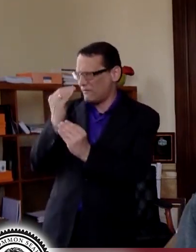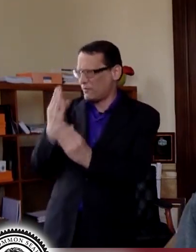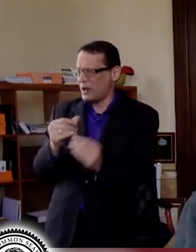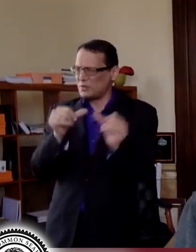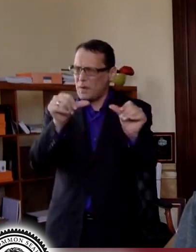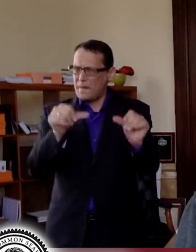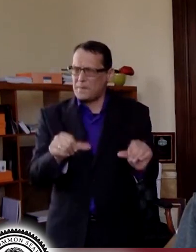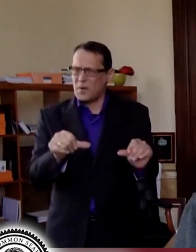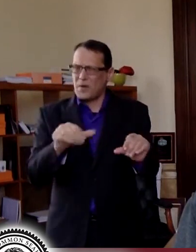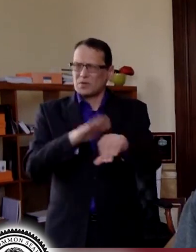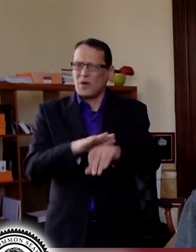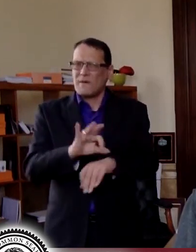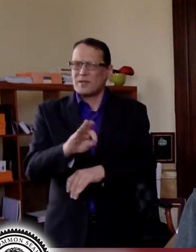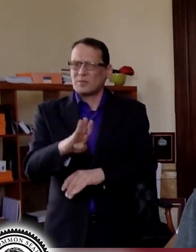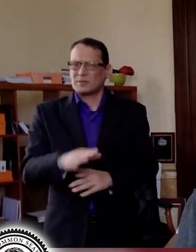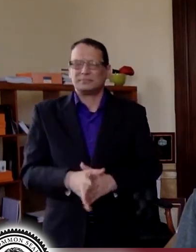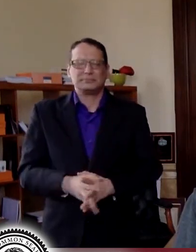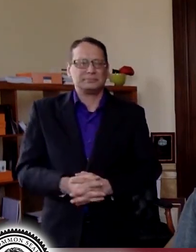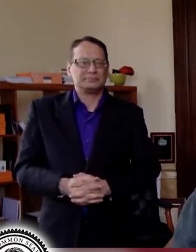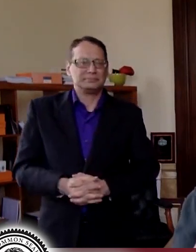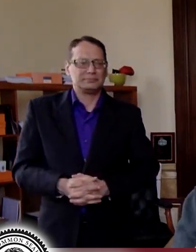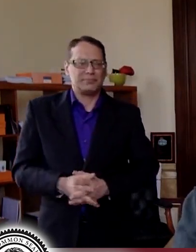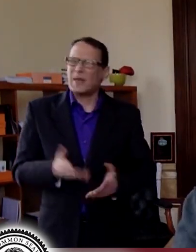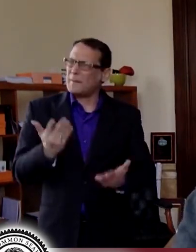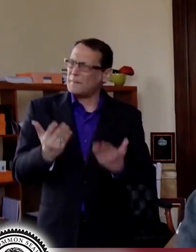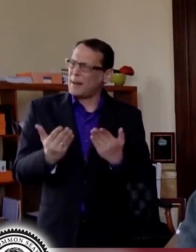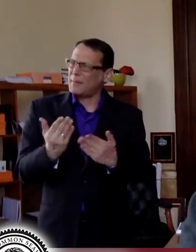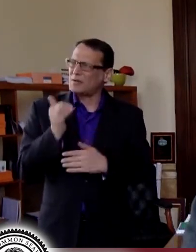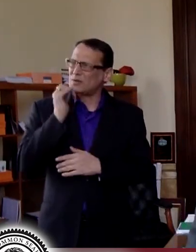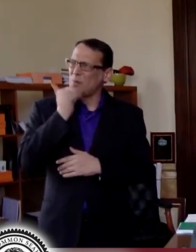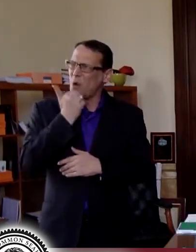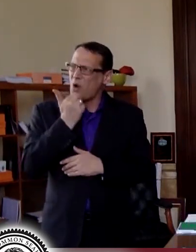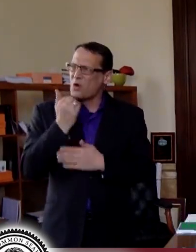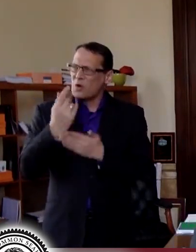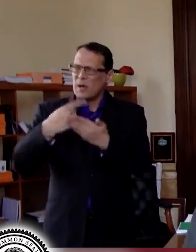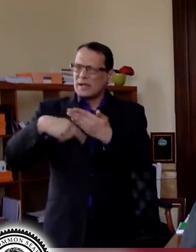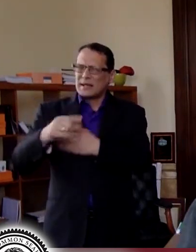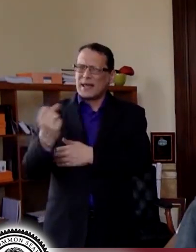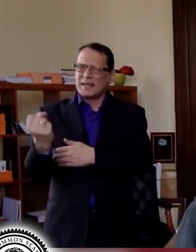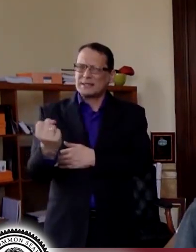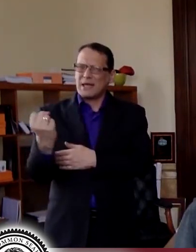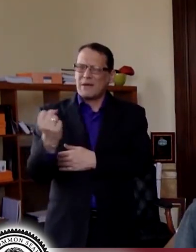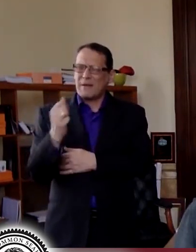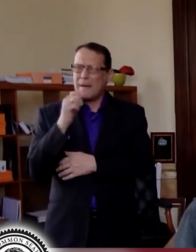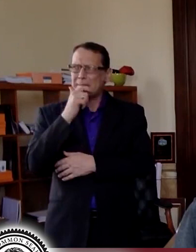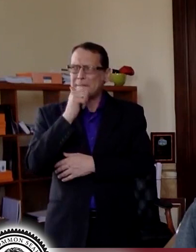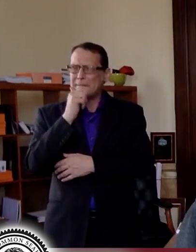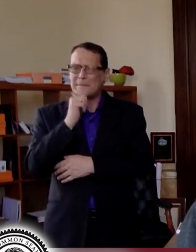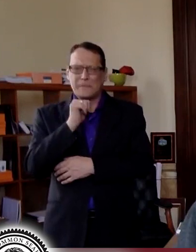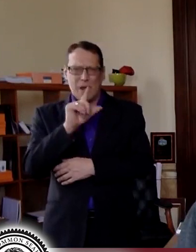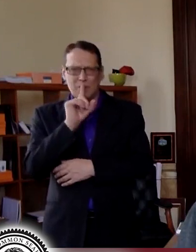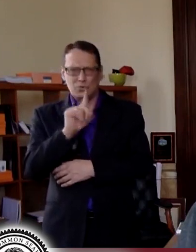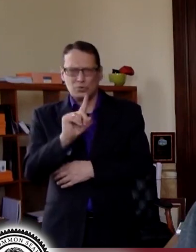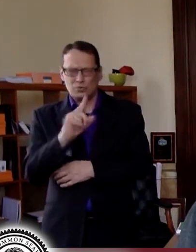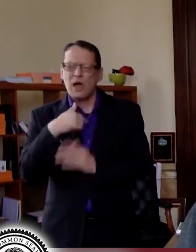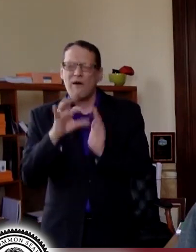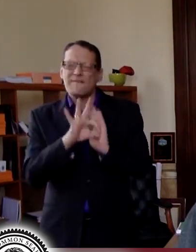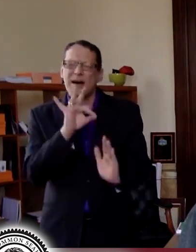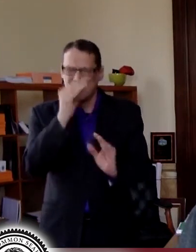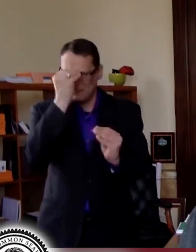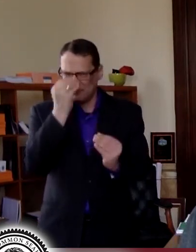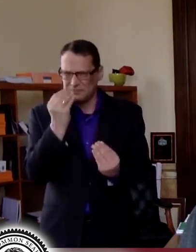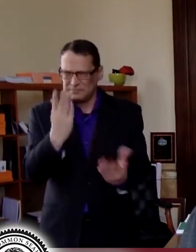post a link to it. It might be next Saturday. That's the only thing I was thinking as I spoke with you. But